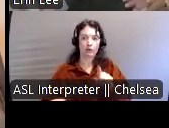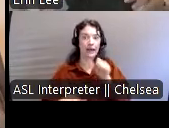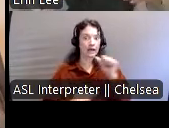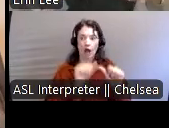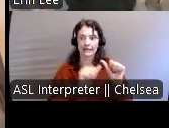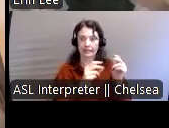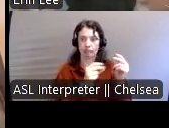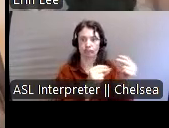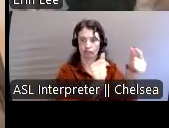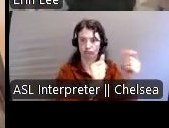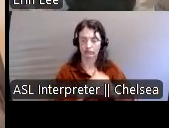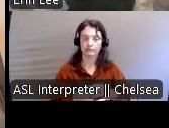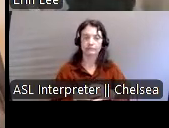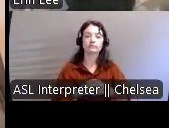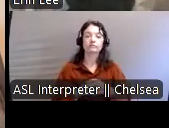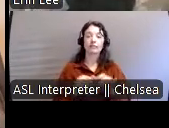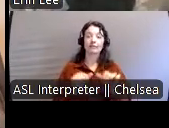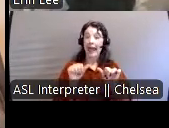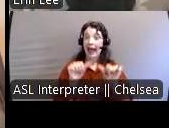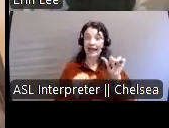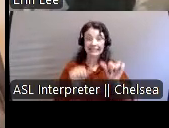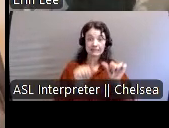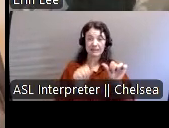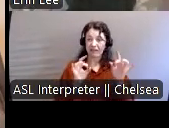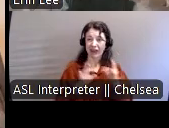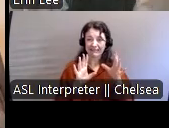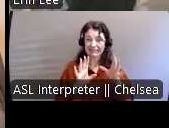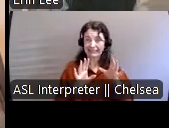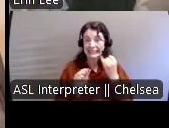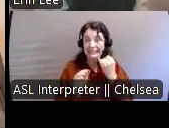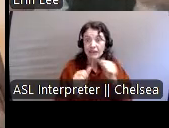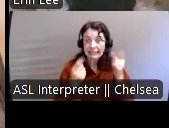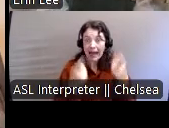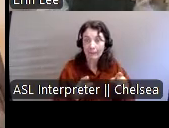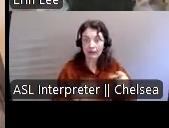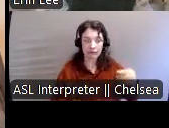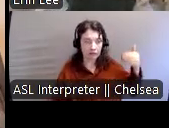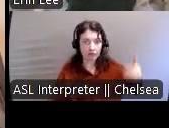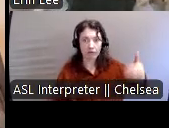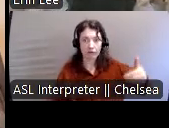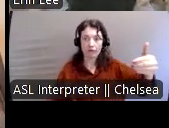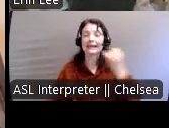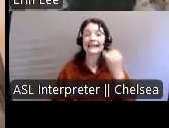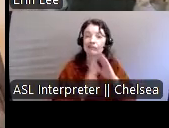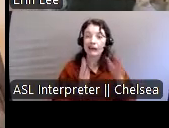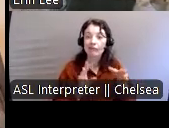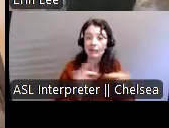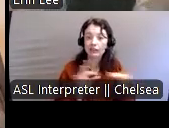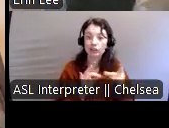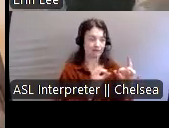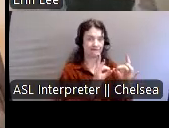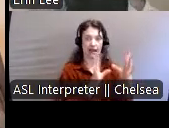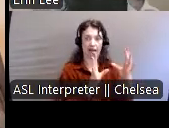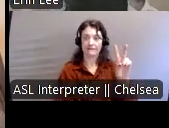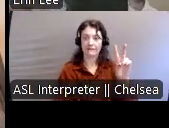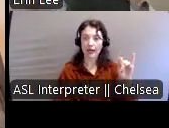and not assessing violence at any juncture of care, never having the conversation about violence, and those